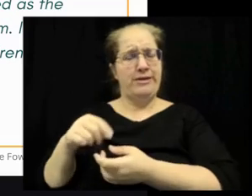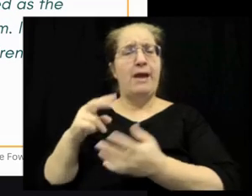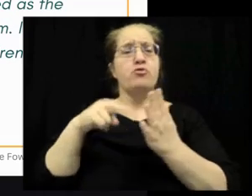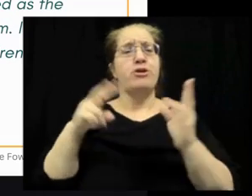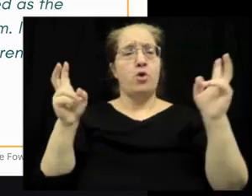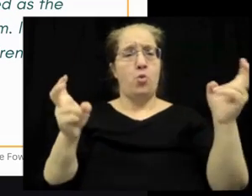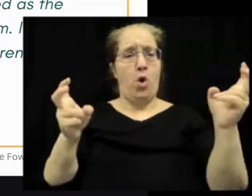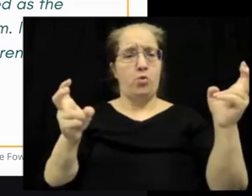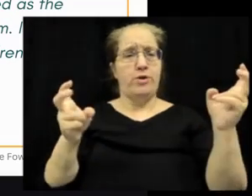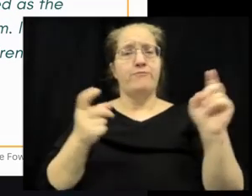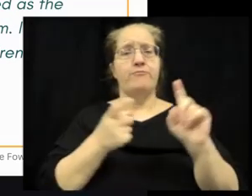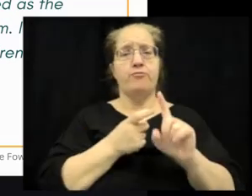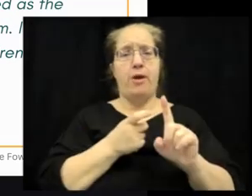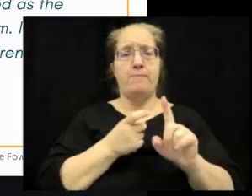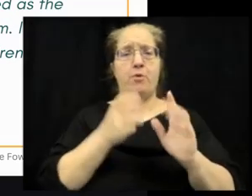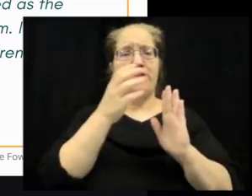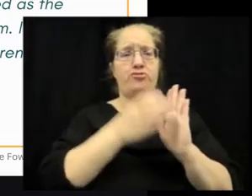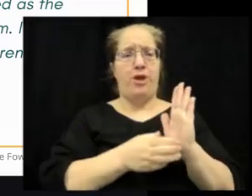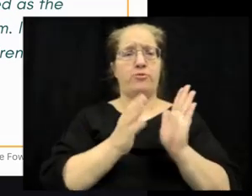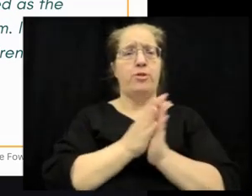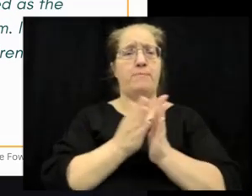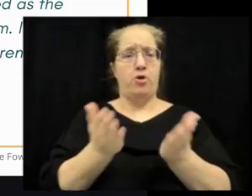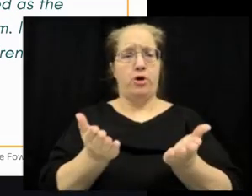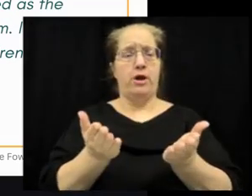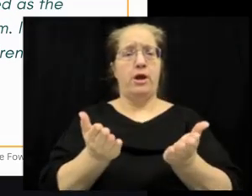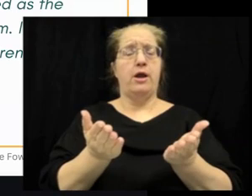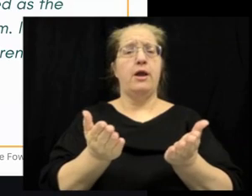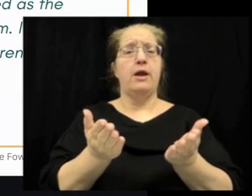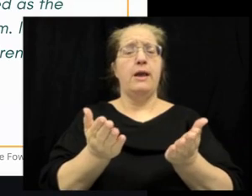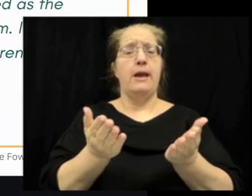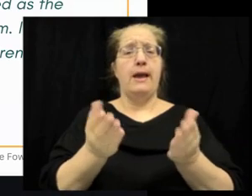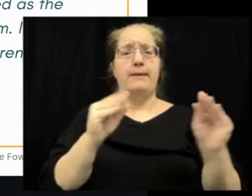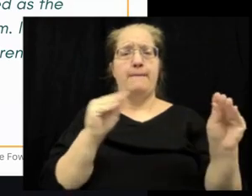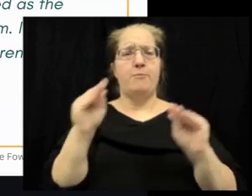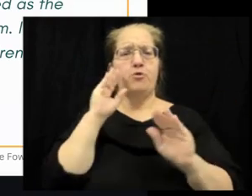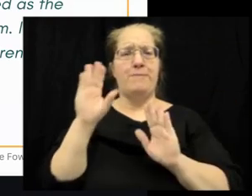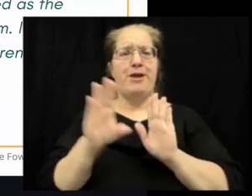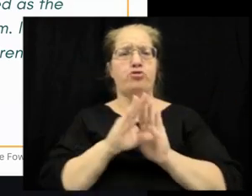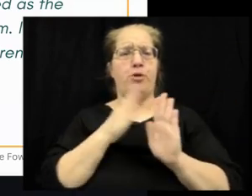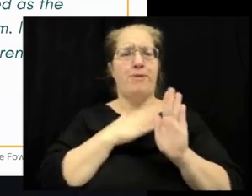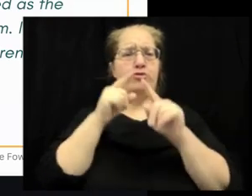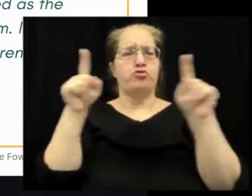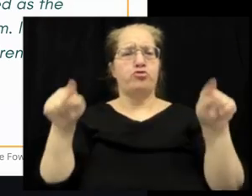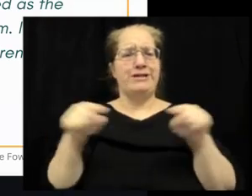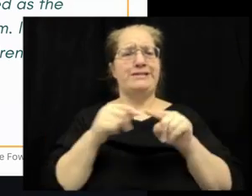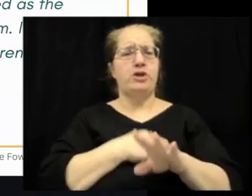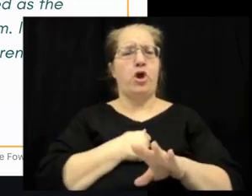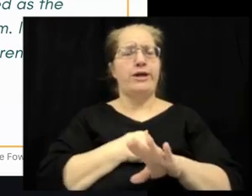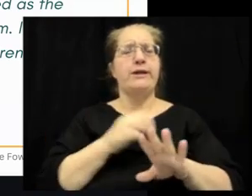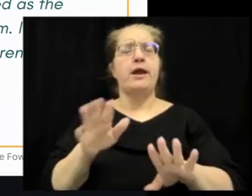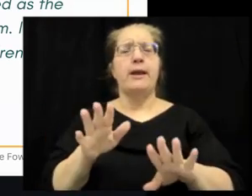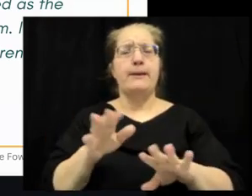quote from one of the chapters in our book. I'm going to move the picture on my screen. Sorry, so I can read it. All